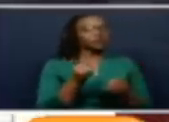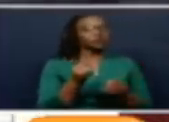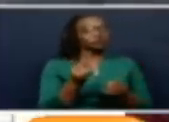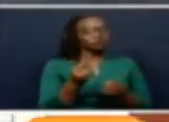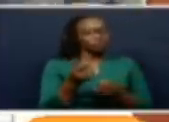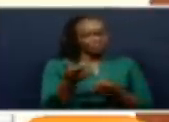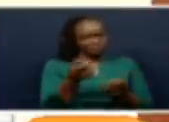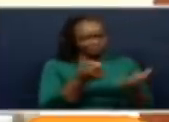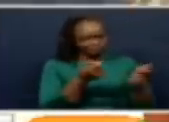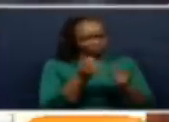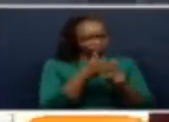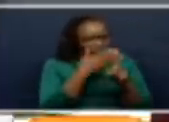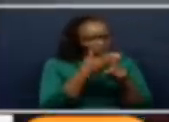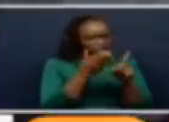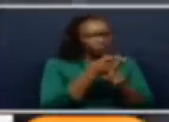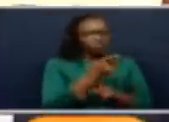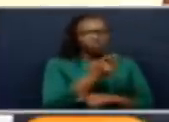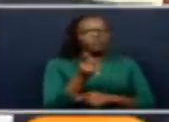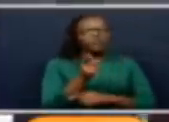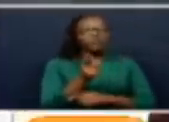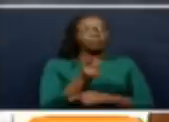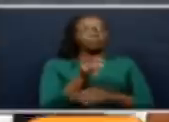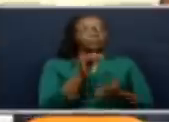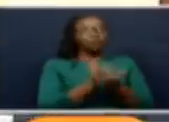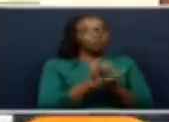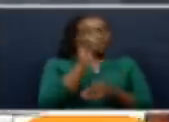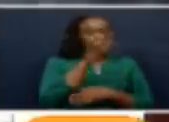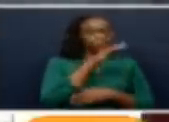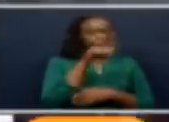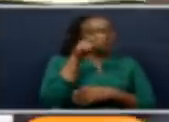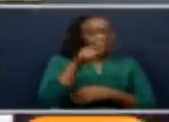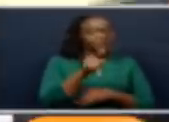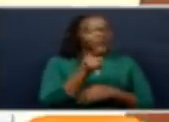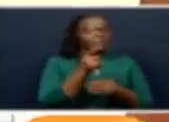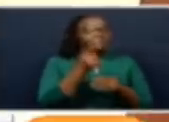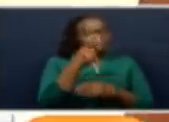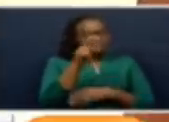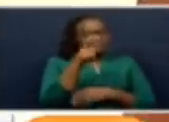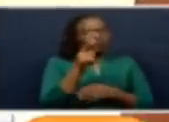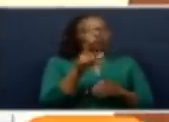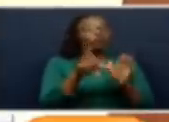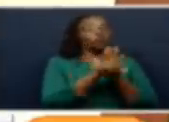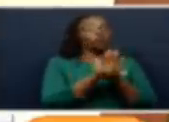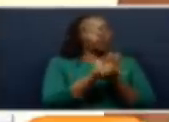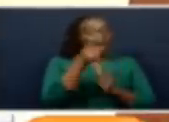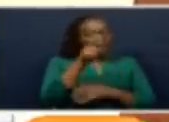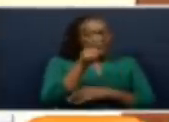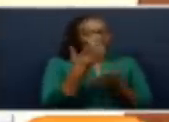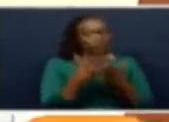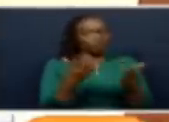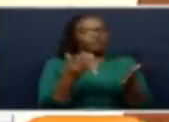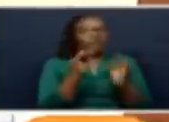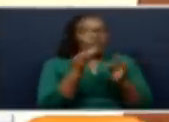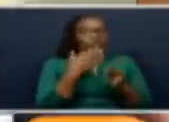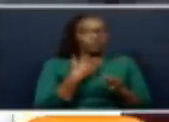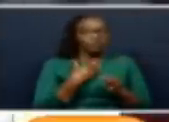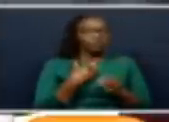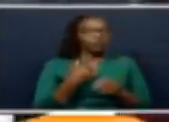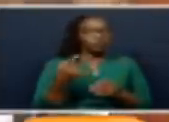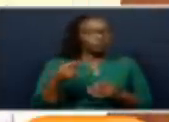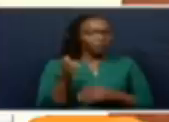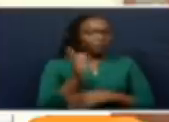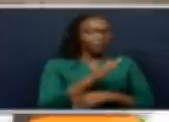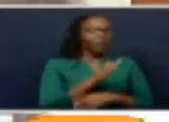parliament. That is a prerogative of parliament to pass a resolution, yeah. To pass laws. Yeah. If they want us to go for a referendum,